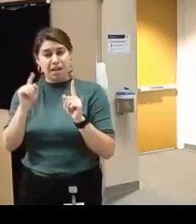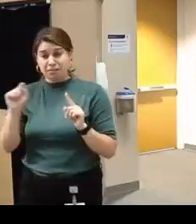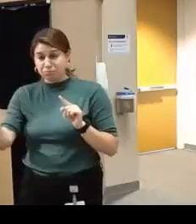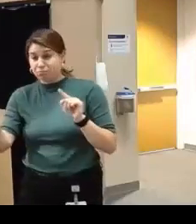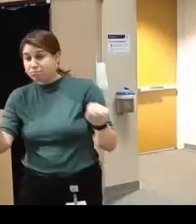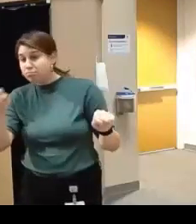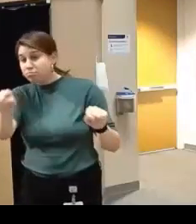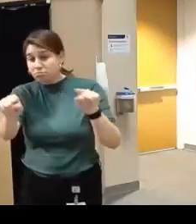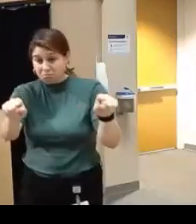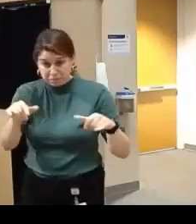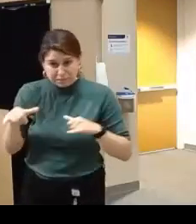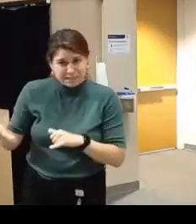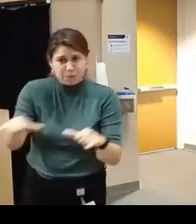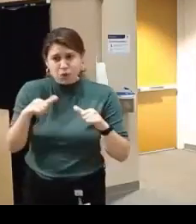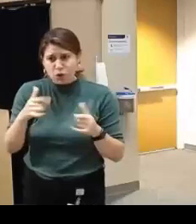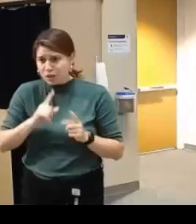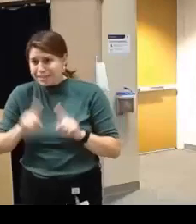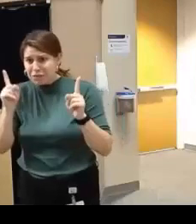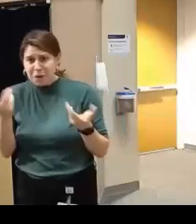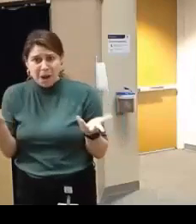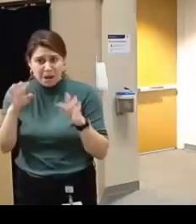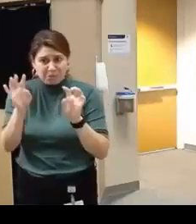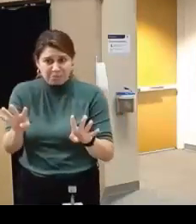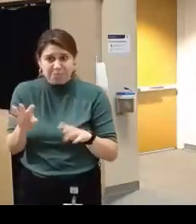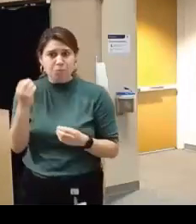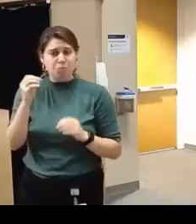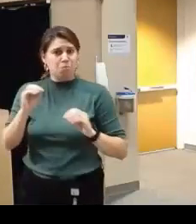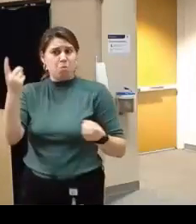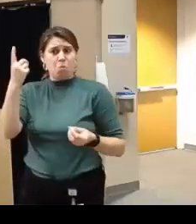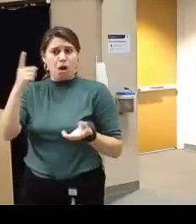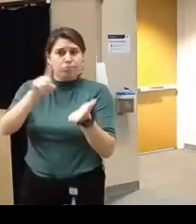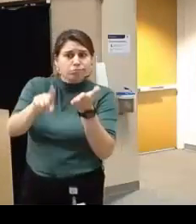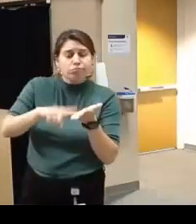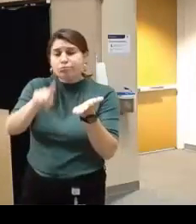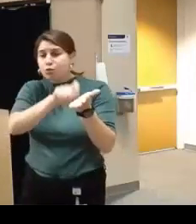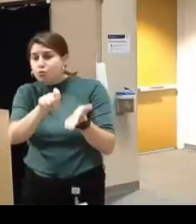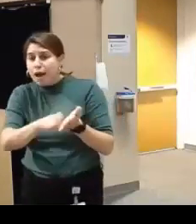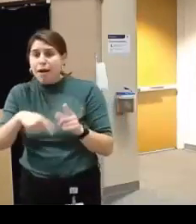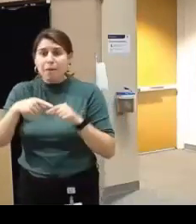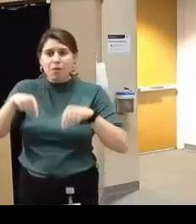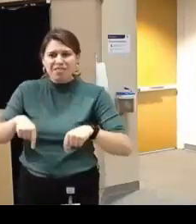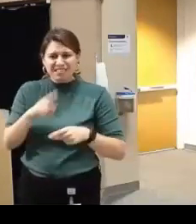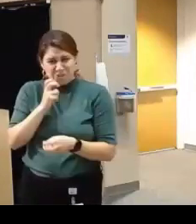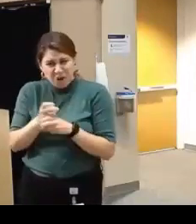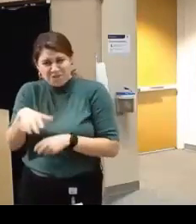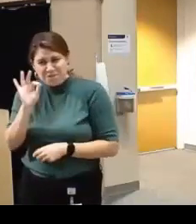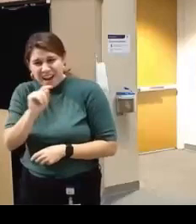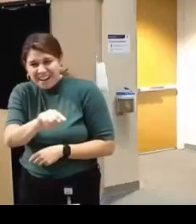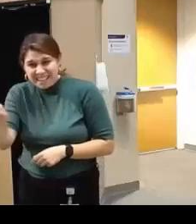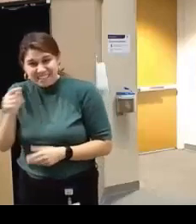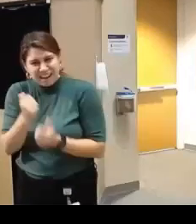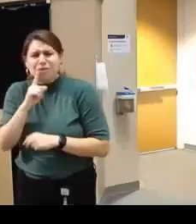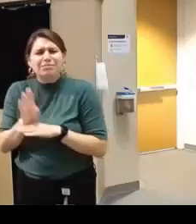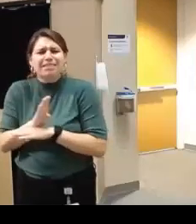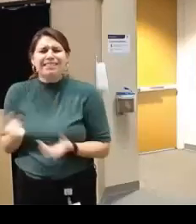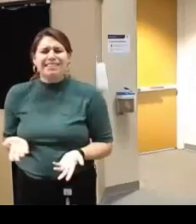because not everybody's writing about it. And it's really hard to find the people who work on these units and ask them these questions because everybody's